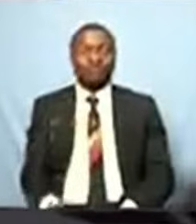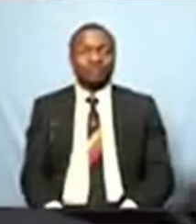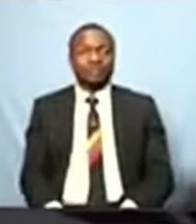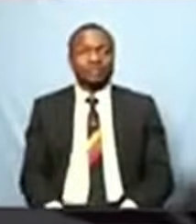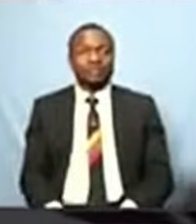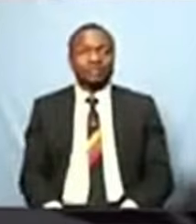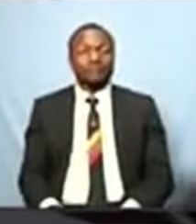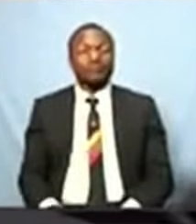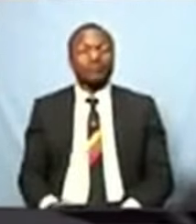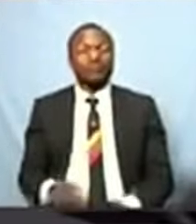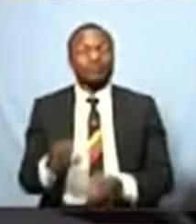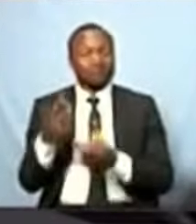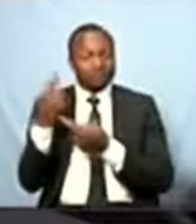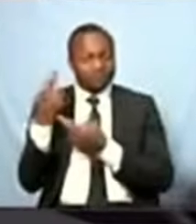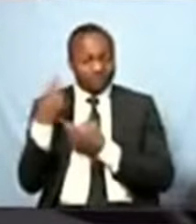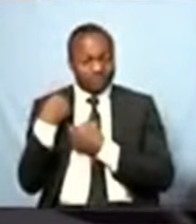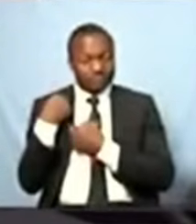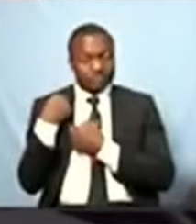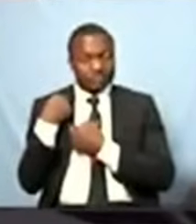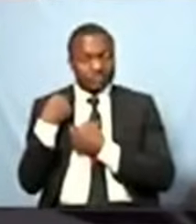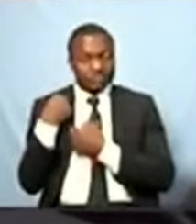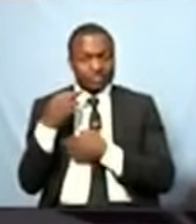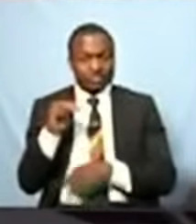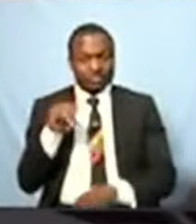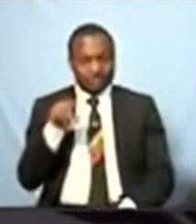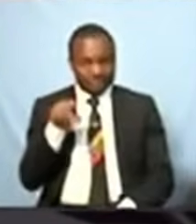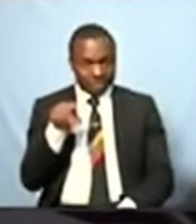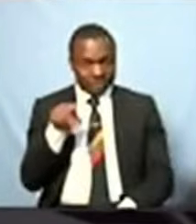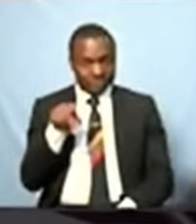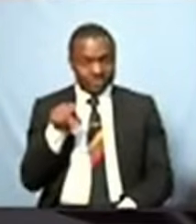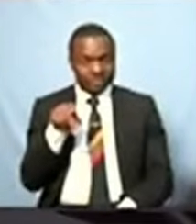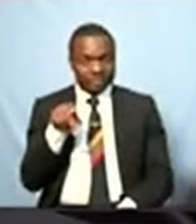the primary role of members of parliament,